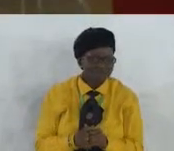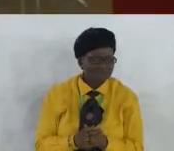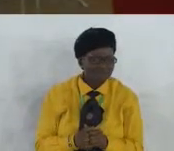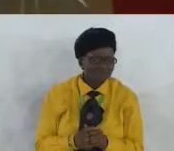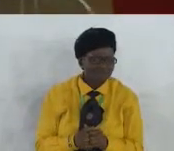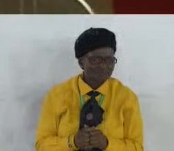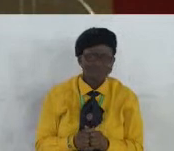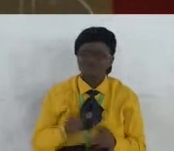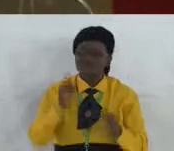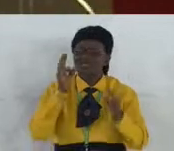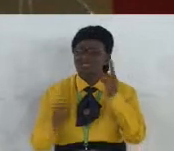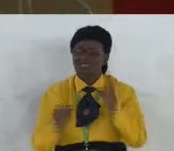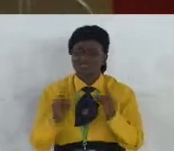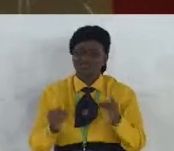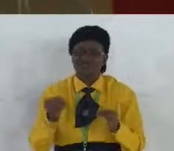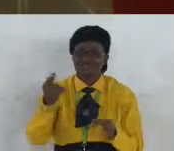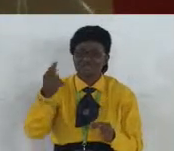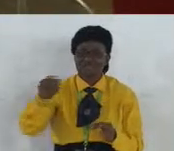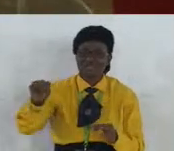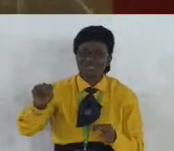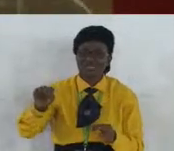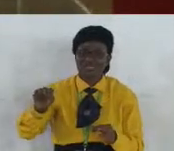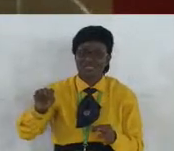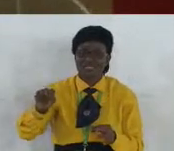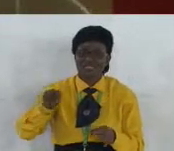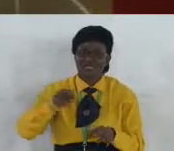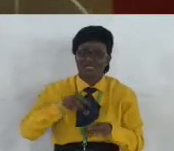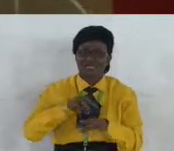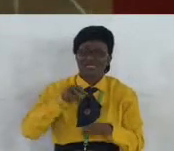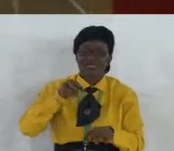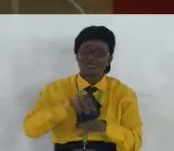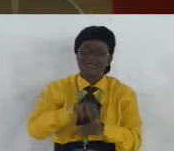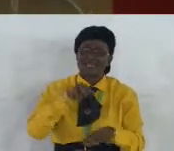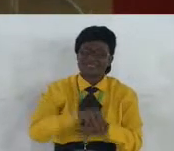if the sermon, if this,